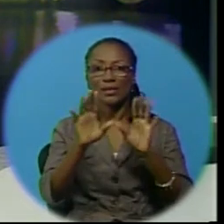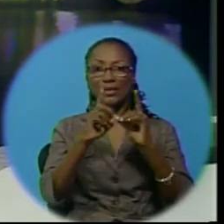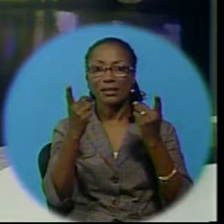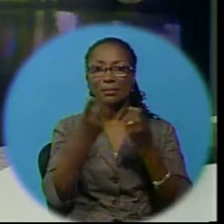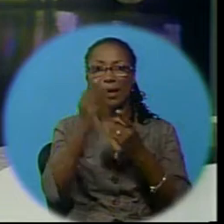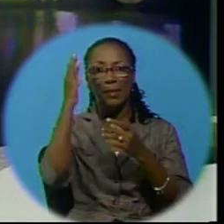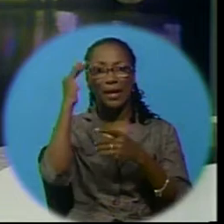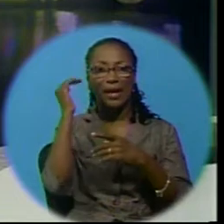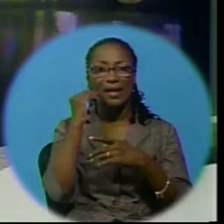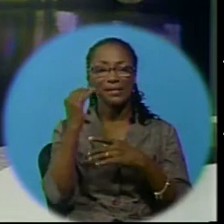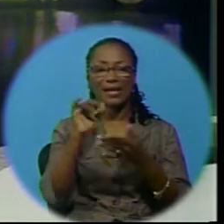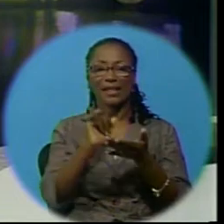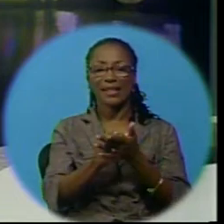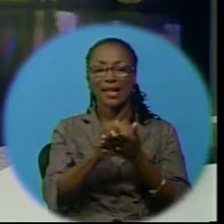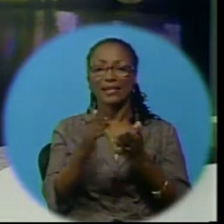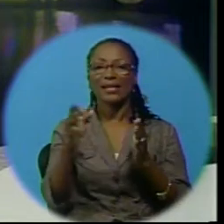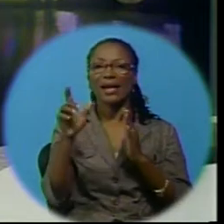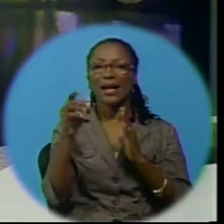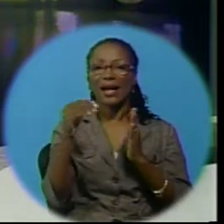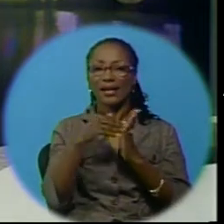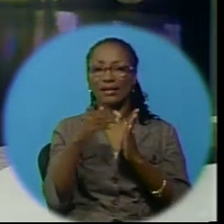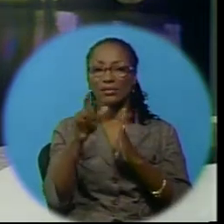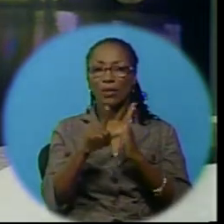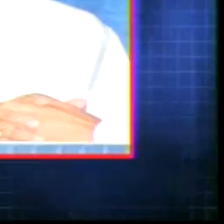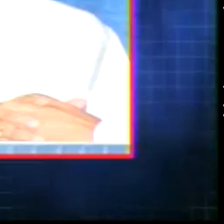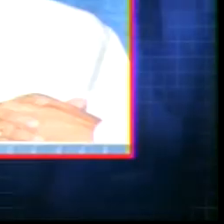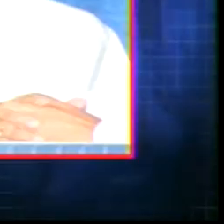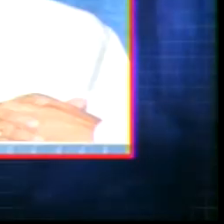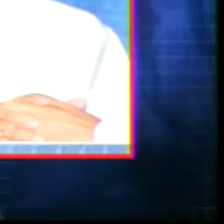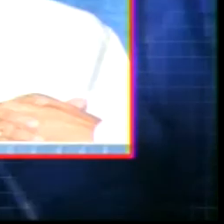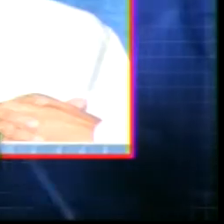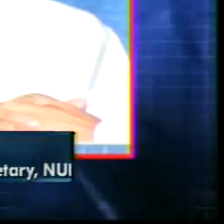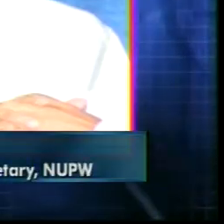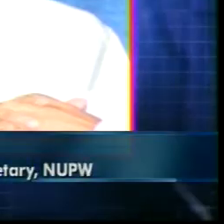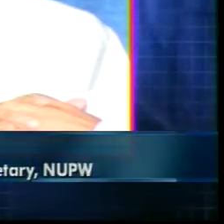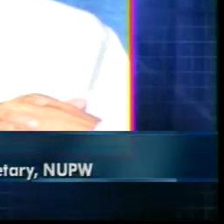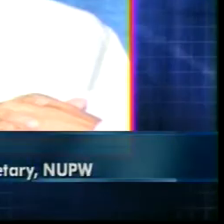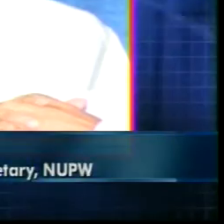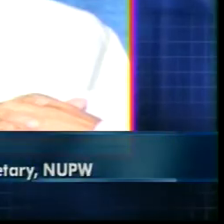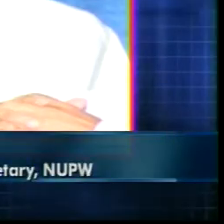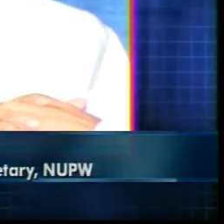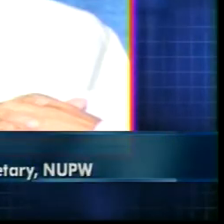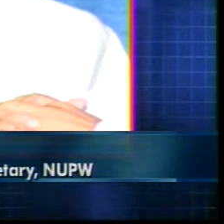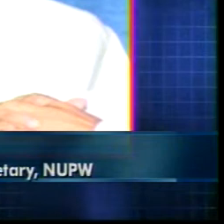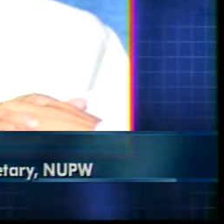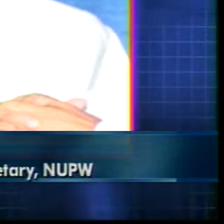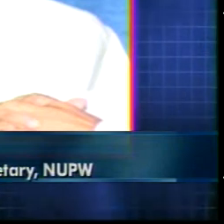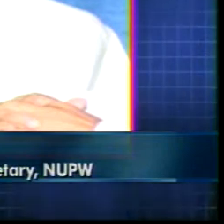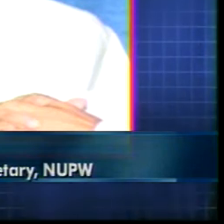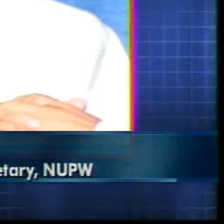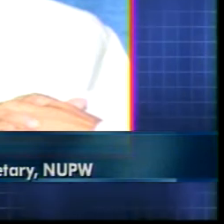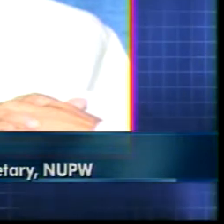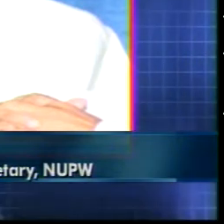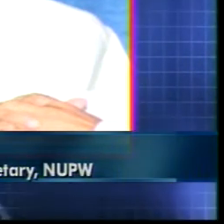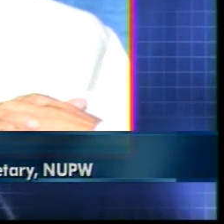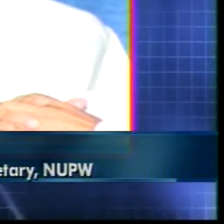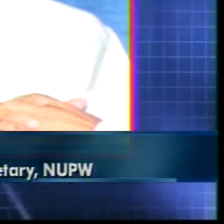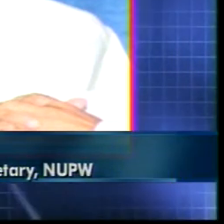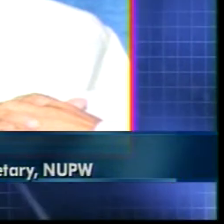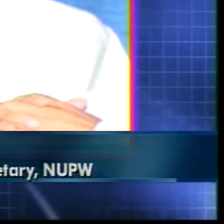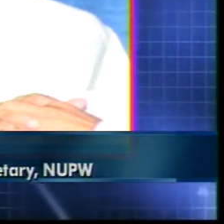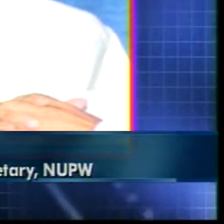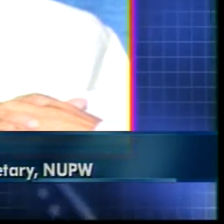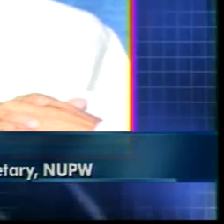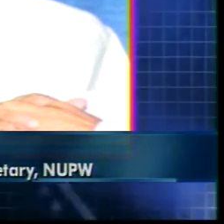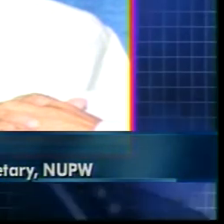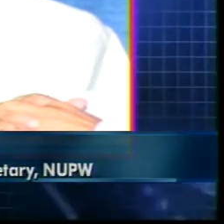such action is against the law. Was stop workers from exercising their civil right to lobby for justice in